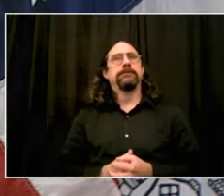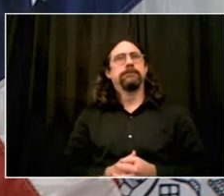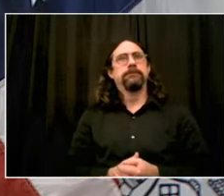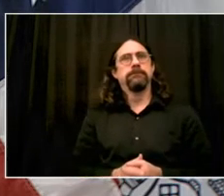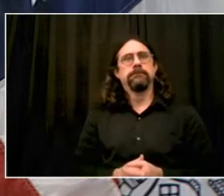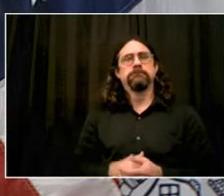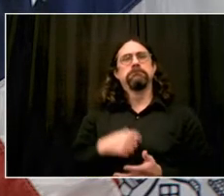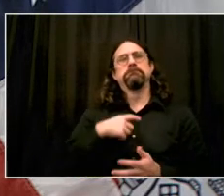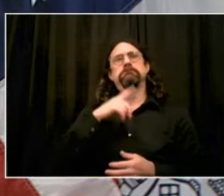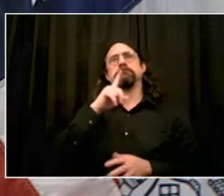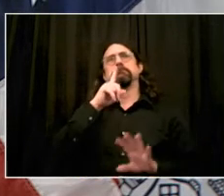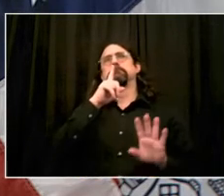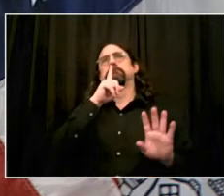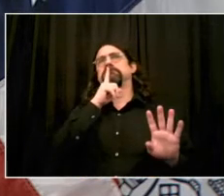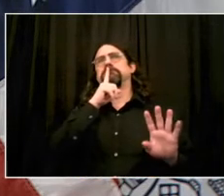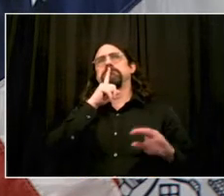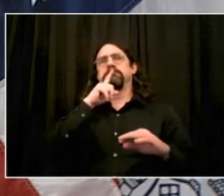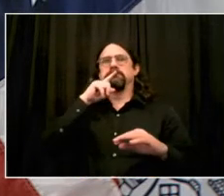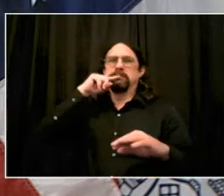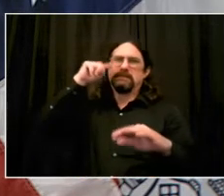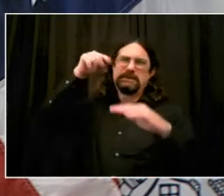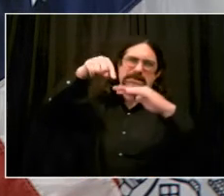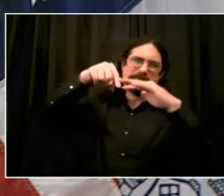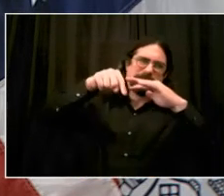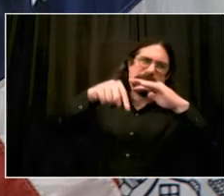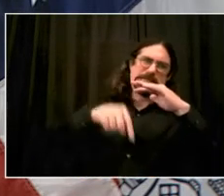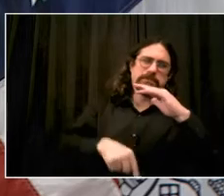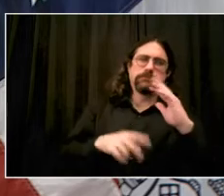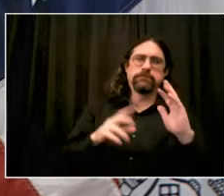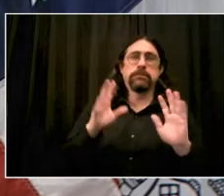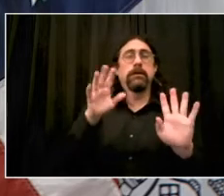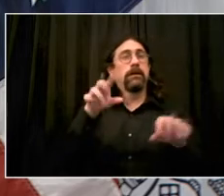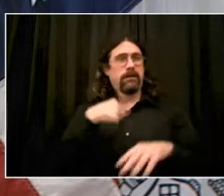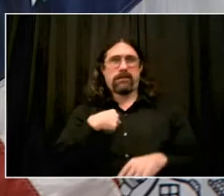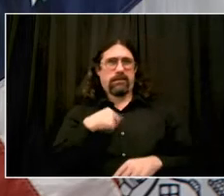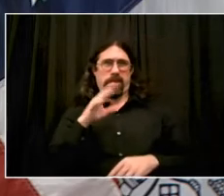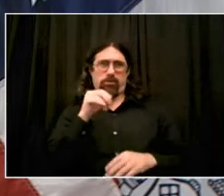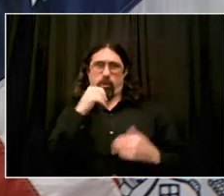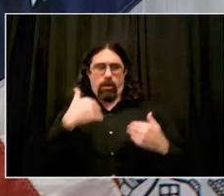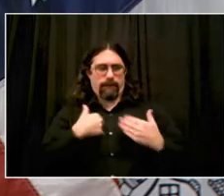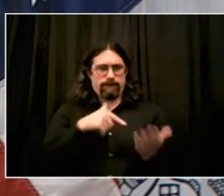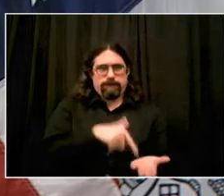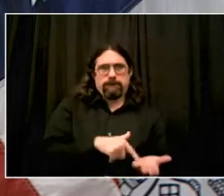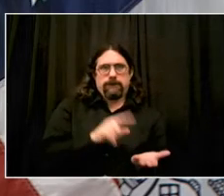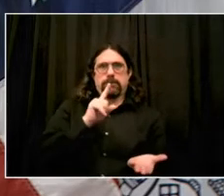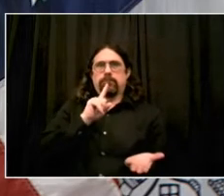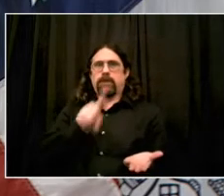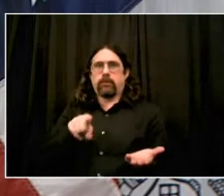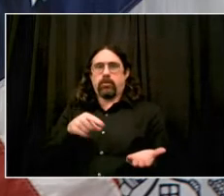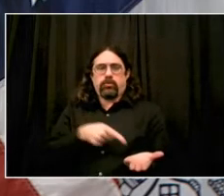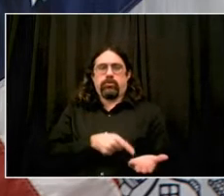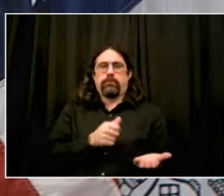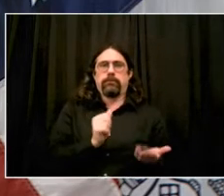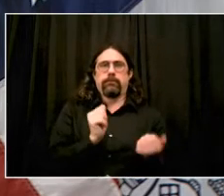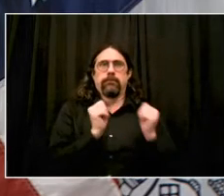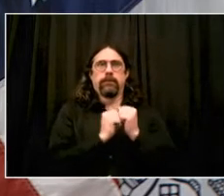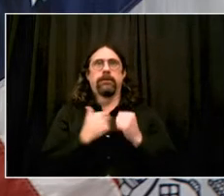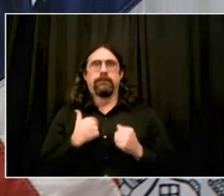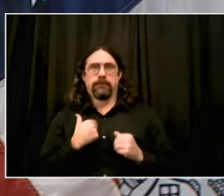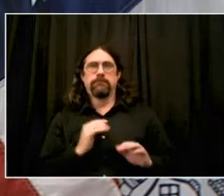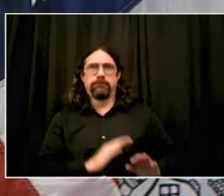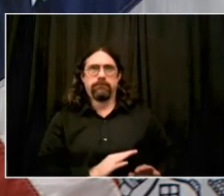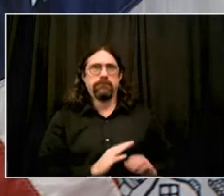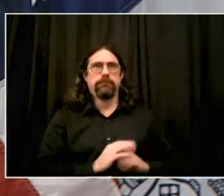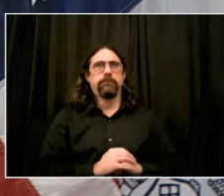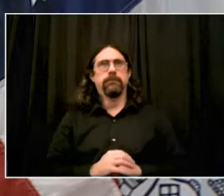basic plan has been having a lot of the desired effect, because we know that